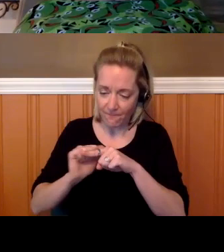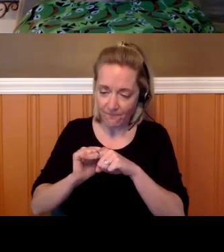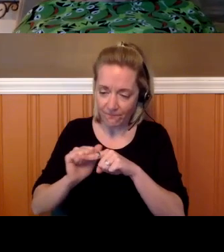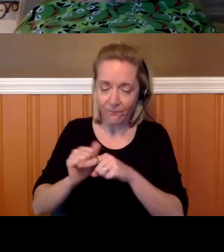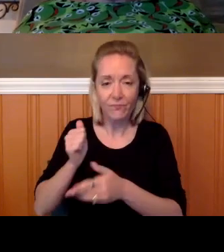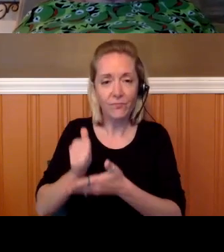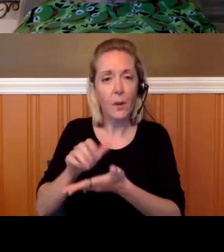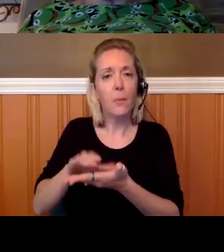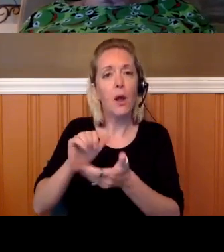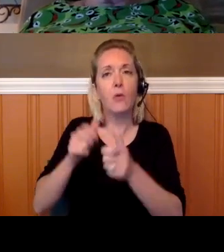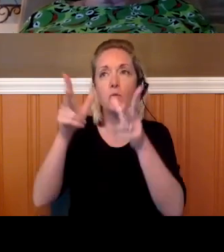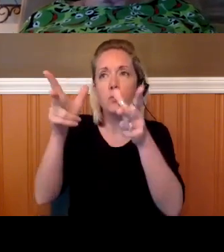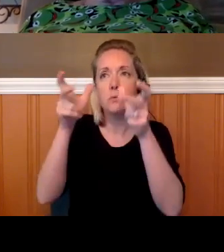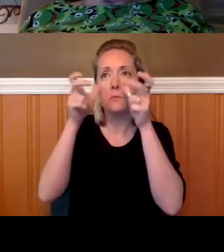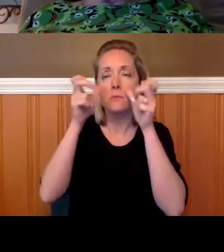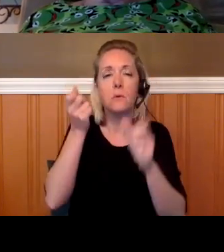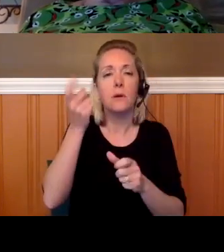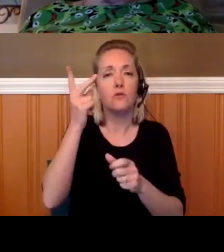interpret visual information.